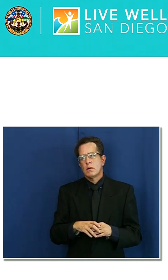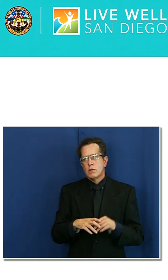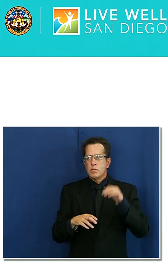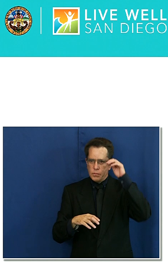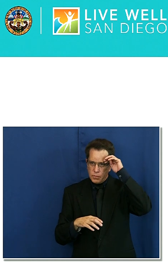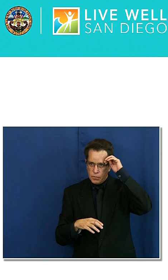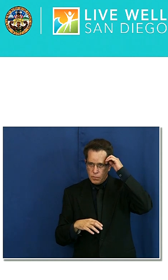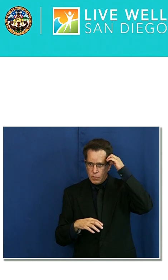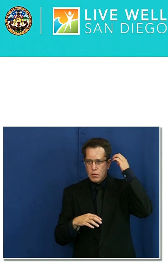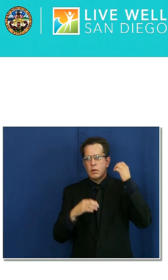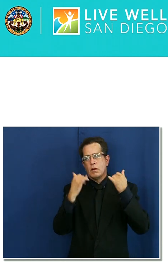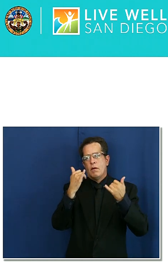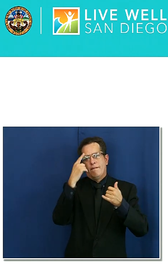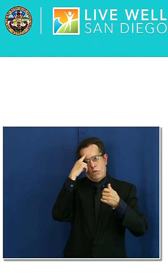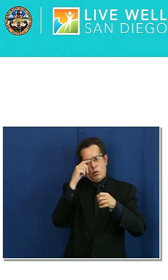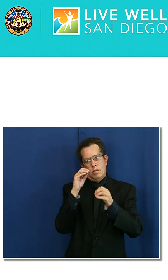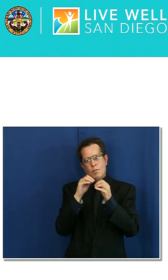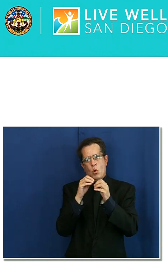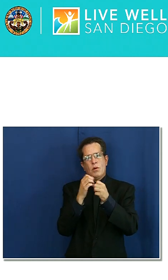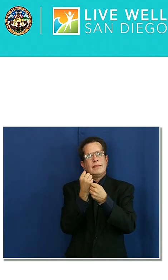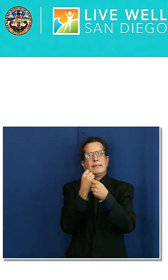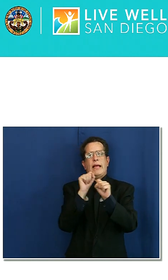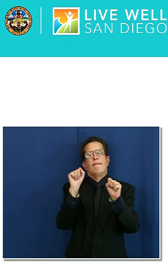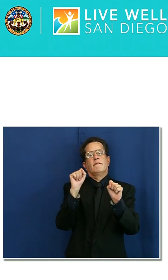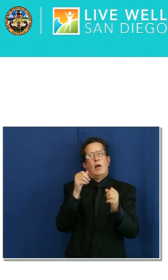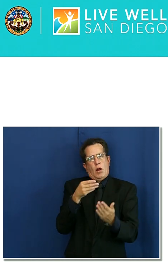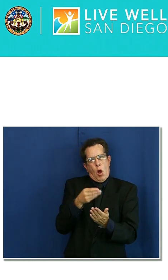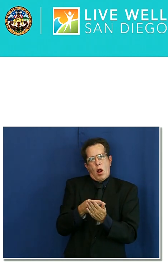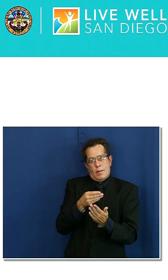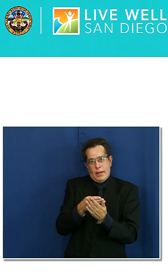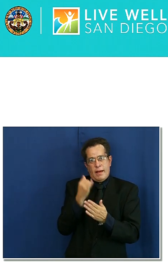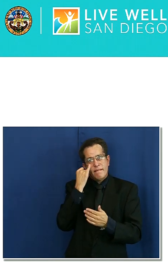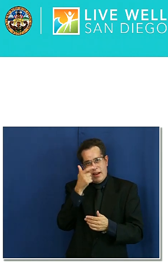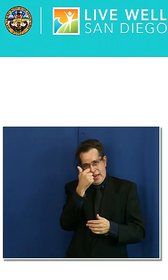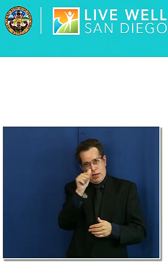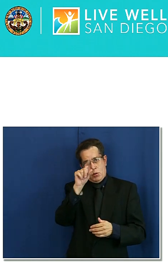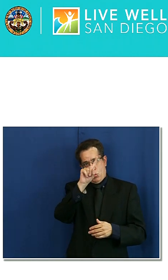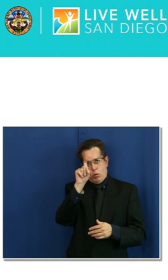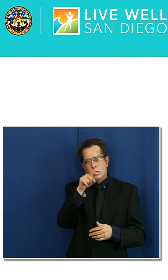Blueprint for a Safer Economy, please visit